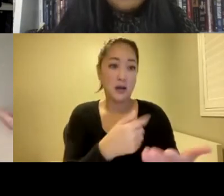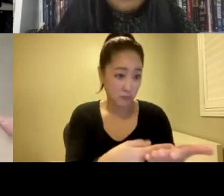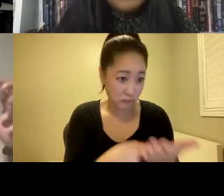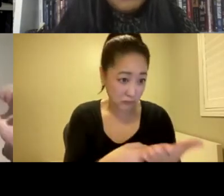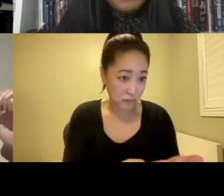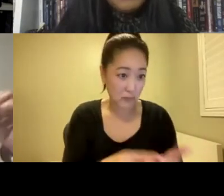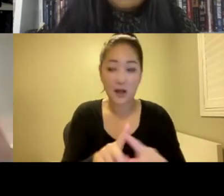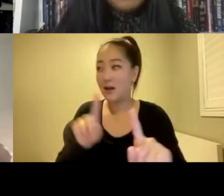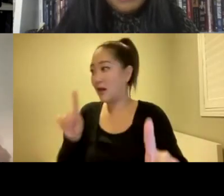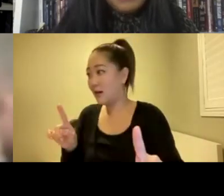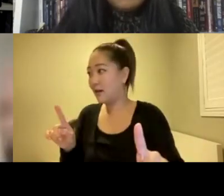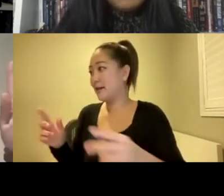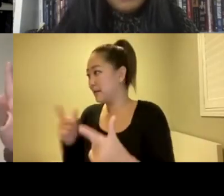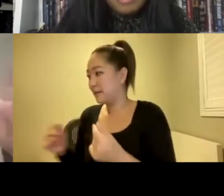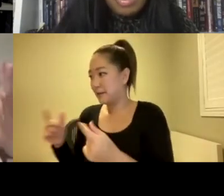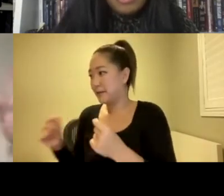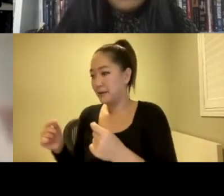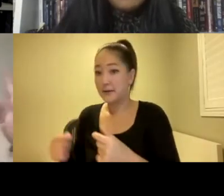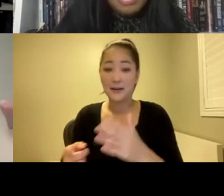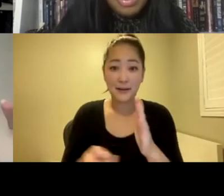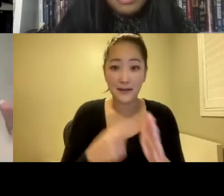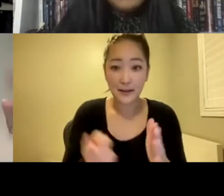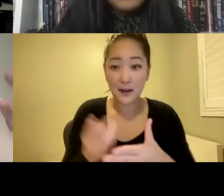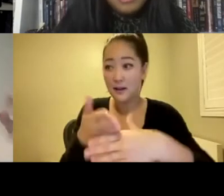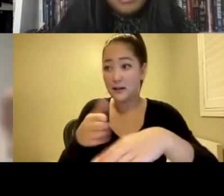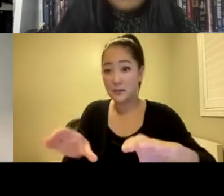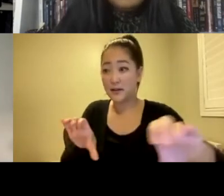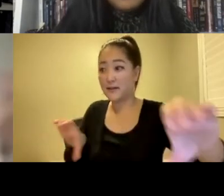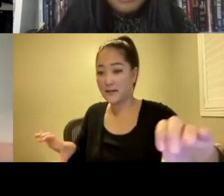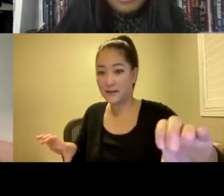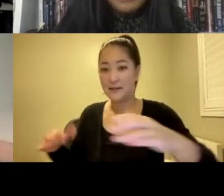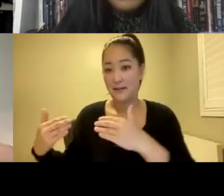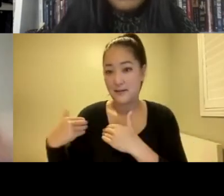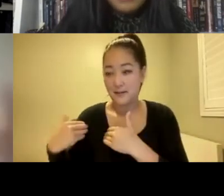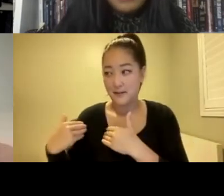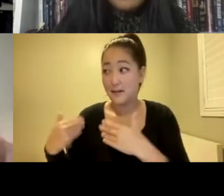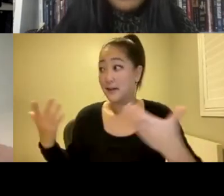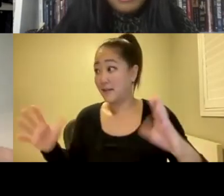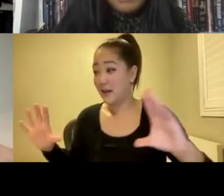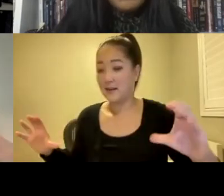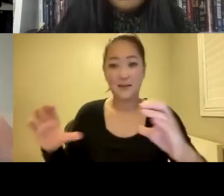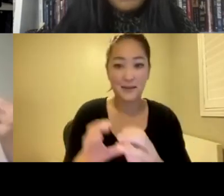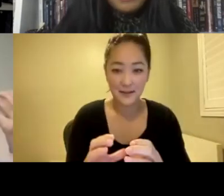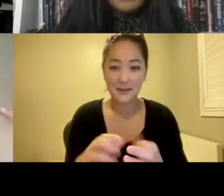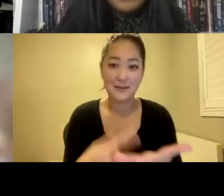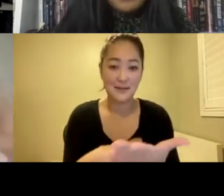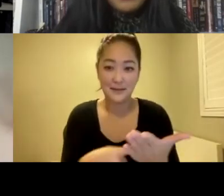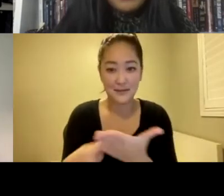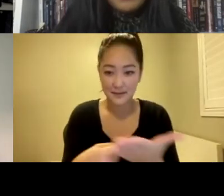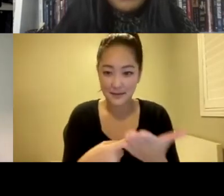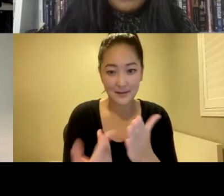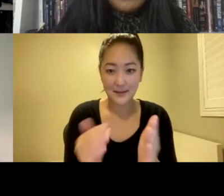do, like, sometimes we split what are the different things we're supposed to be working on, then we bring it together, we talk about it. And really